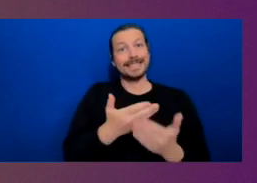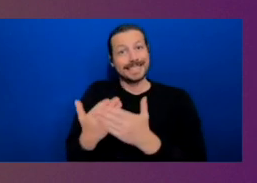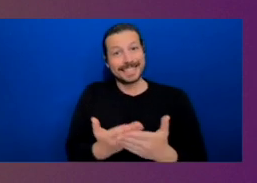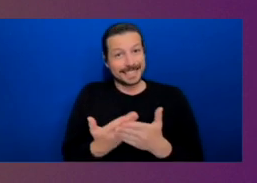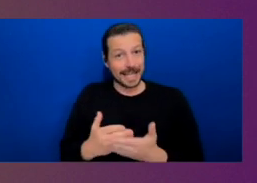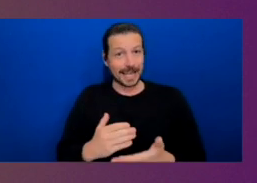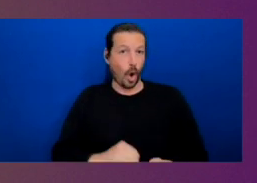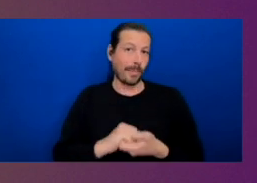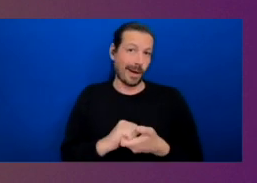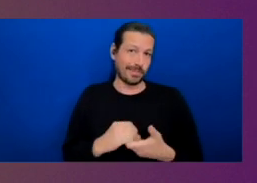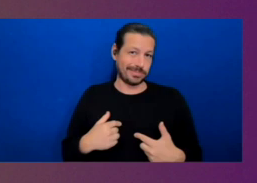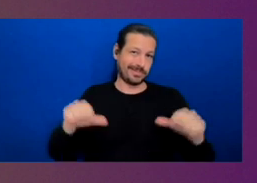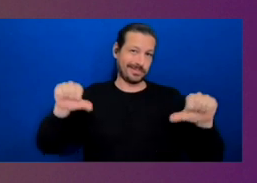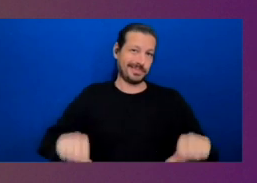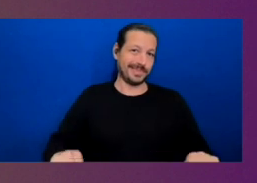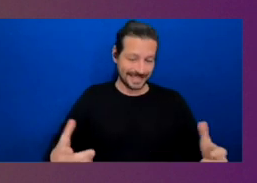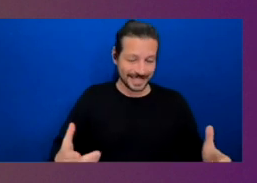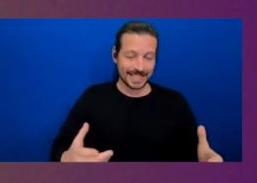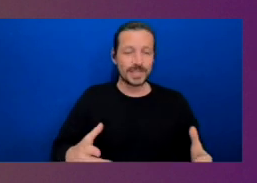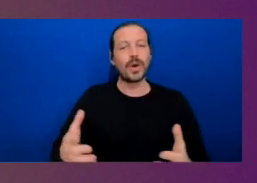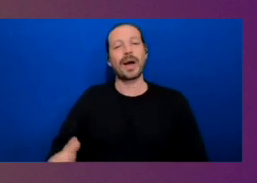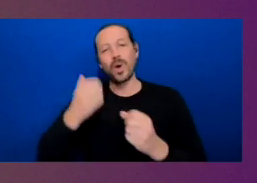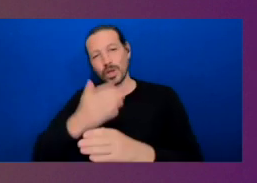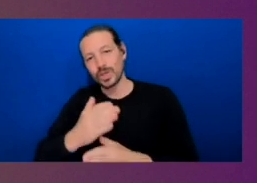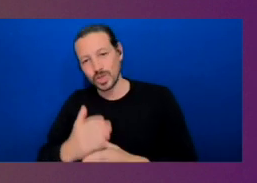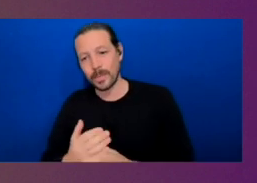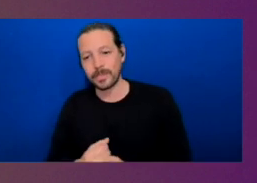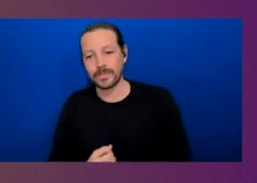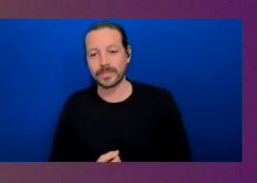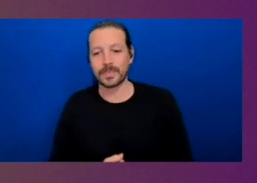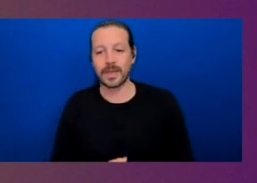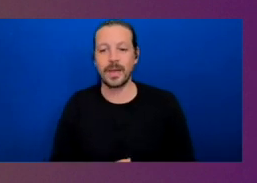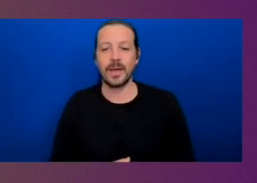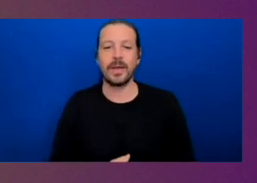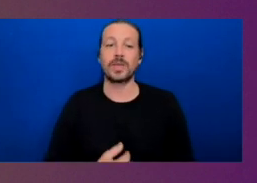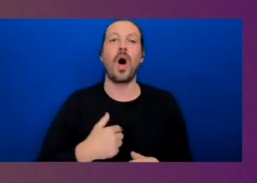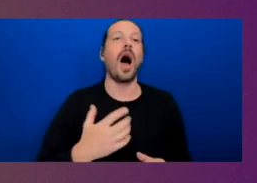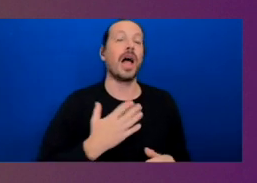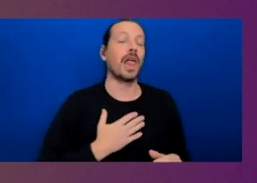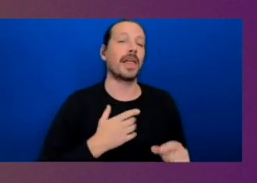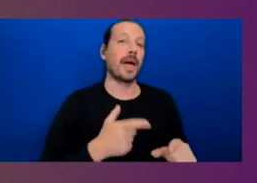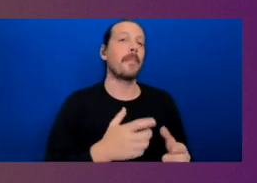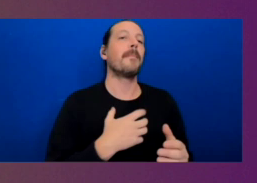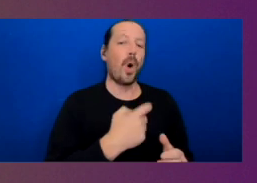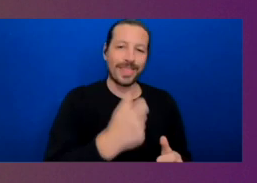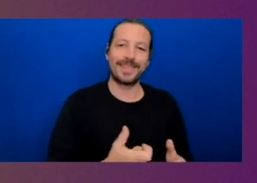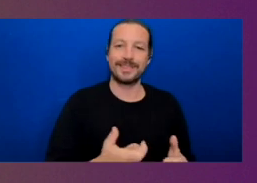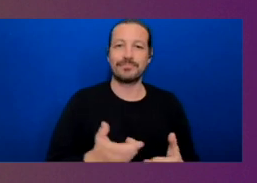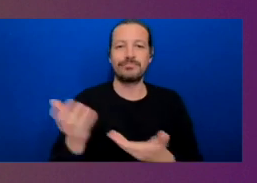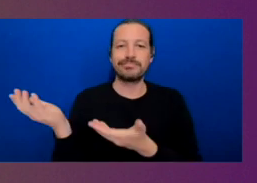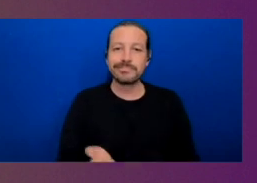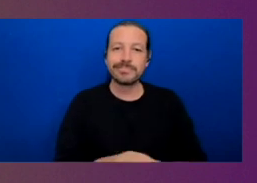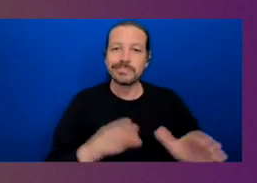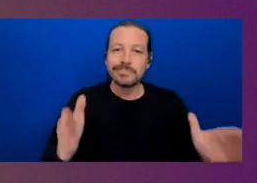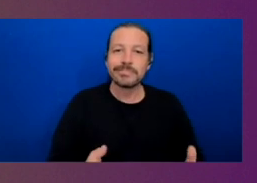technology, and it was a much better day job than waiting on tables. But the waiting on tables, though, I do have to say, taught a lot of really important skills about how